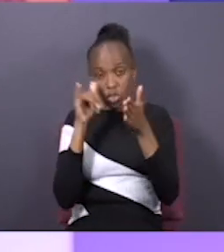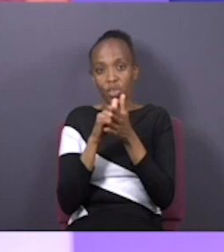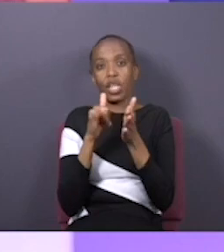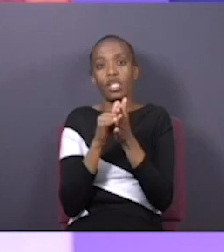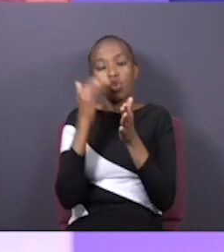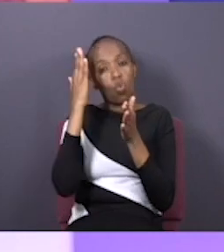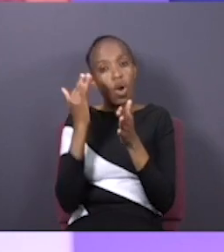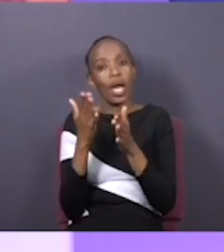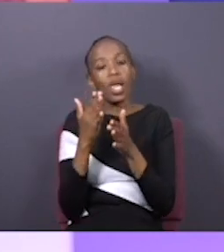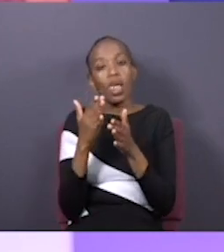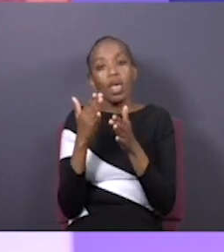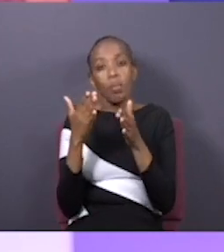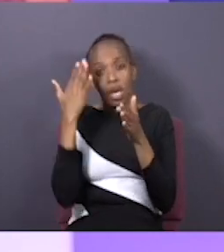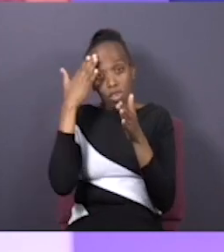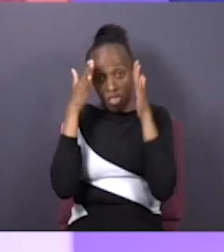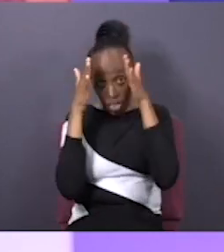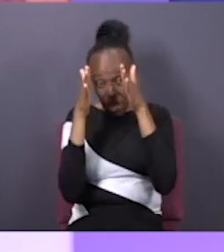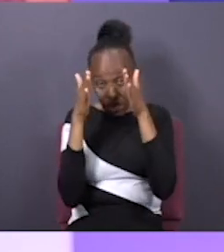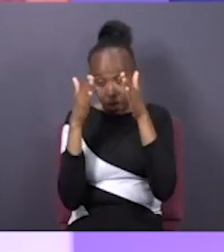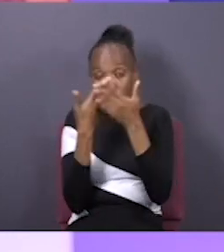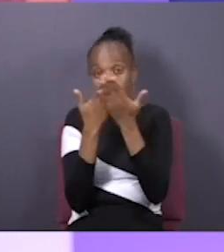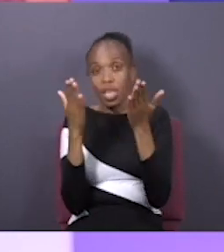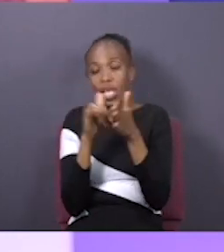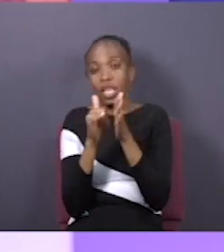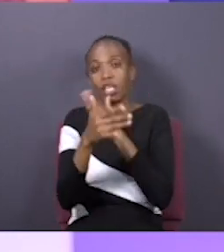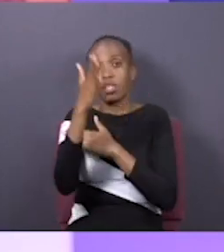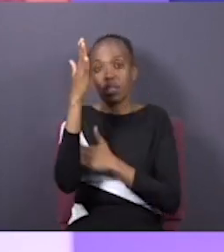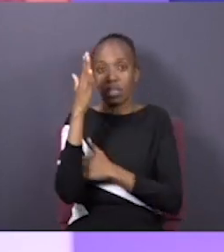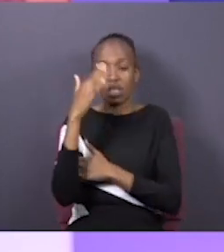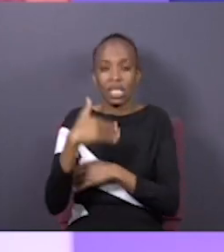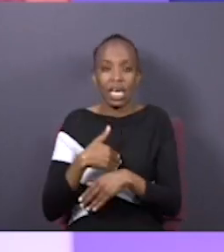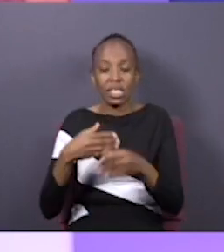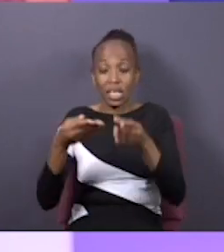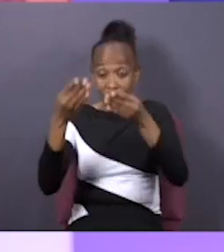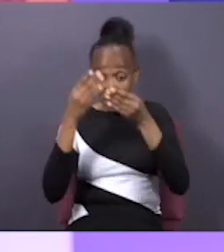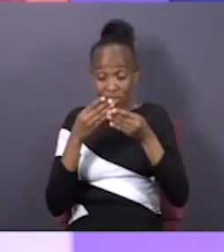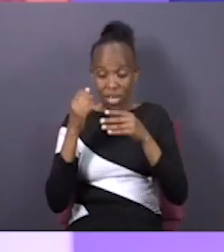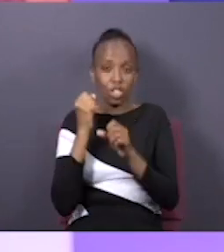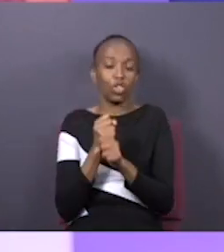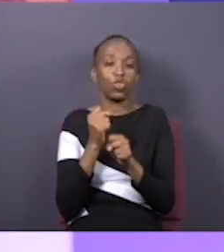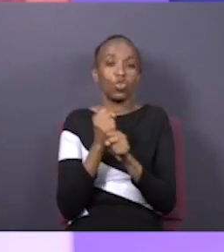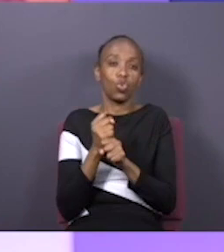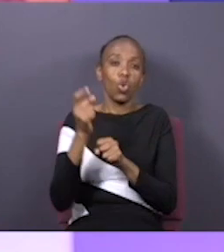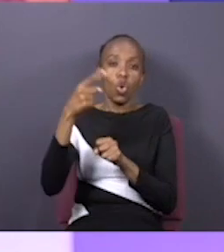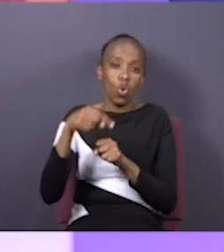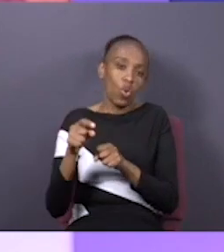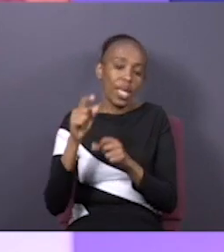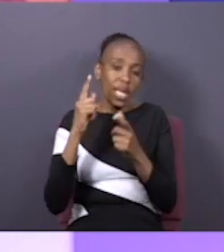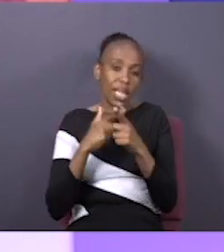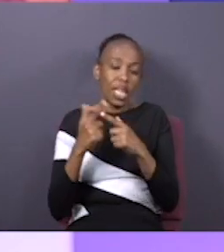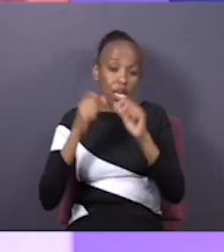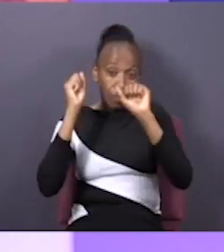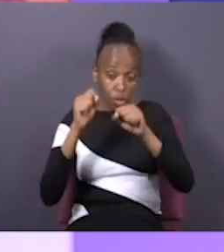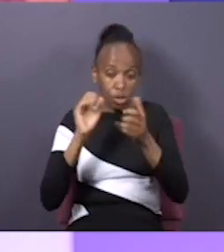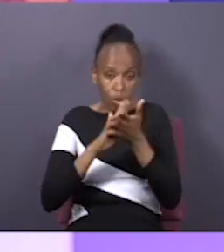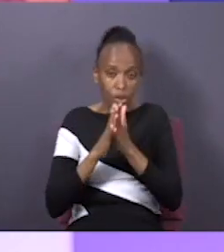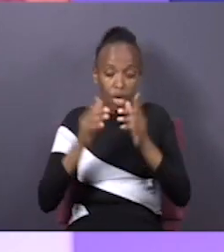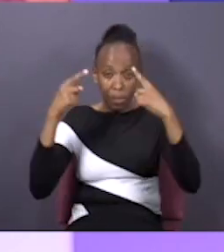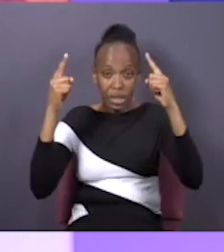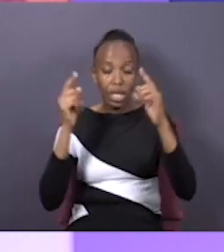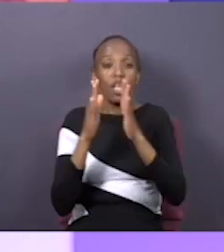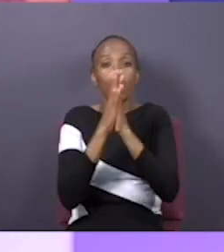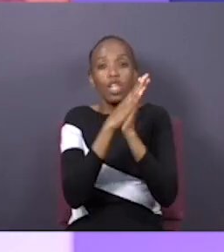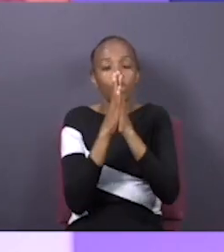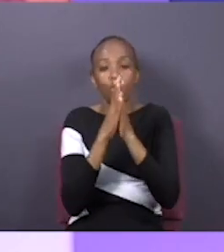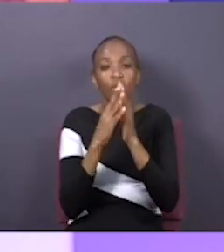it. Because by focusing on the thing that God has given us to do, we will be a success. The